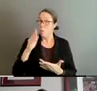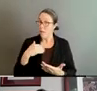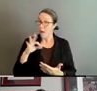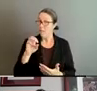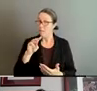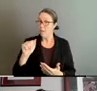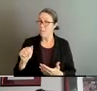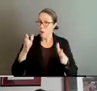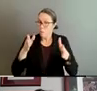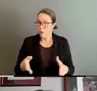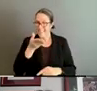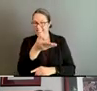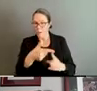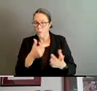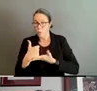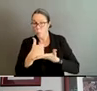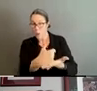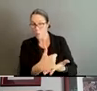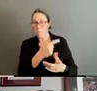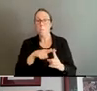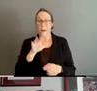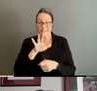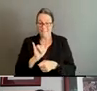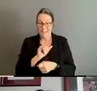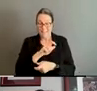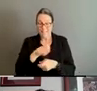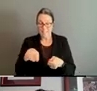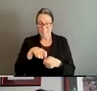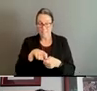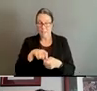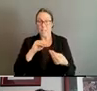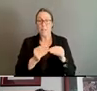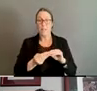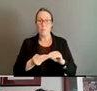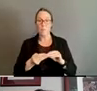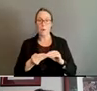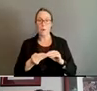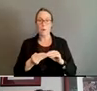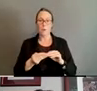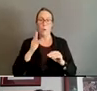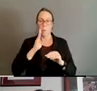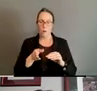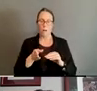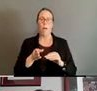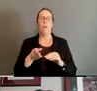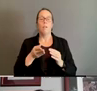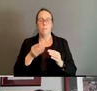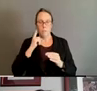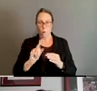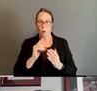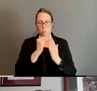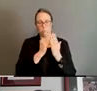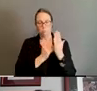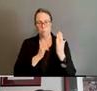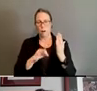them, but that particular text number is going to be through the local